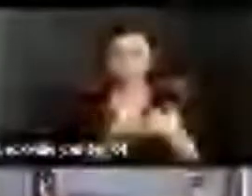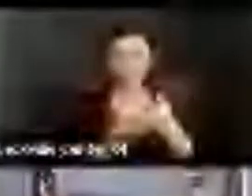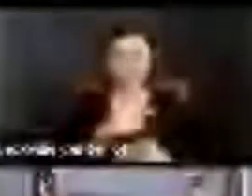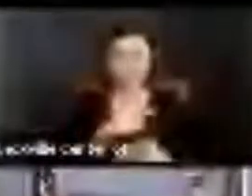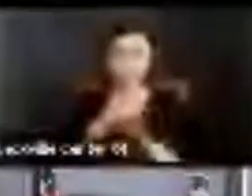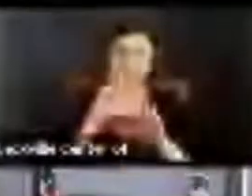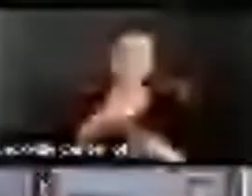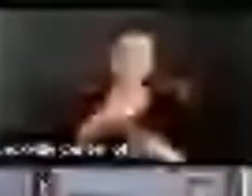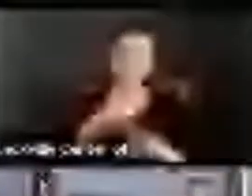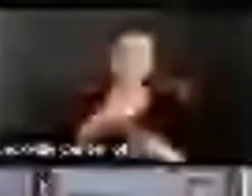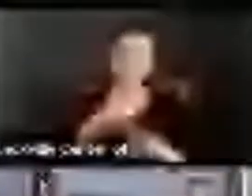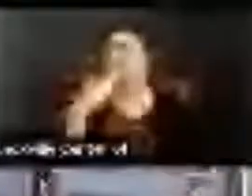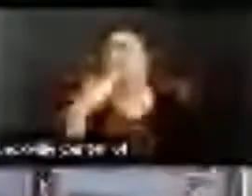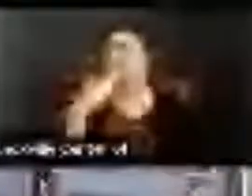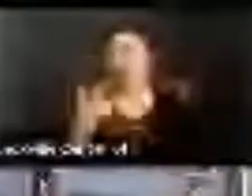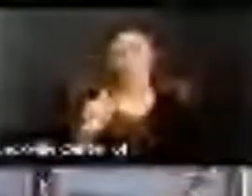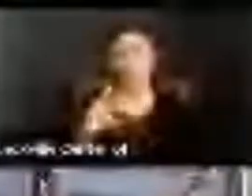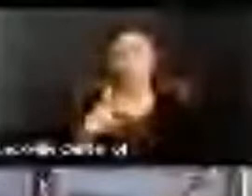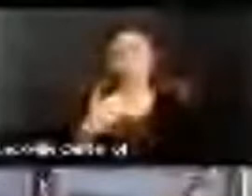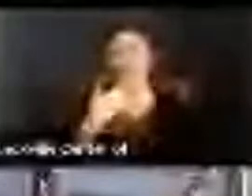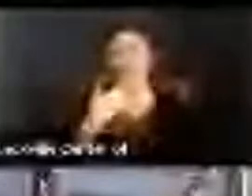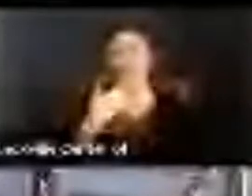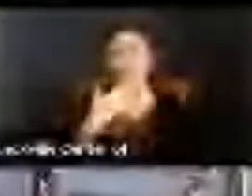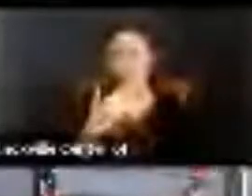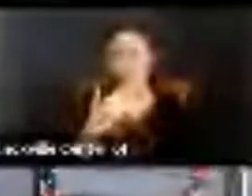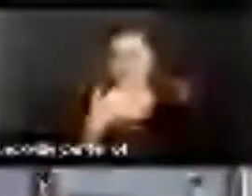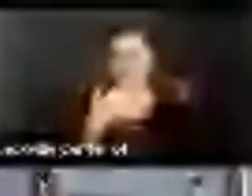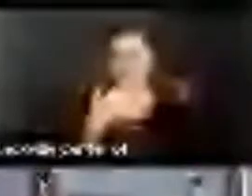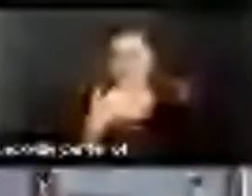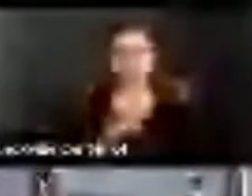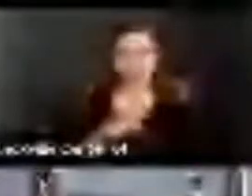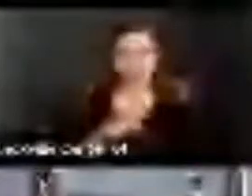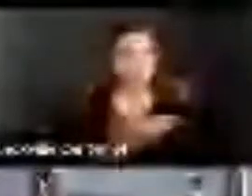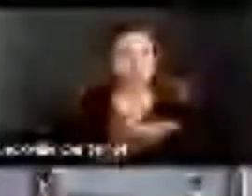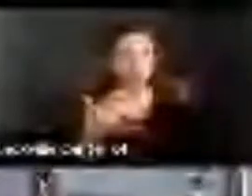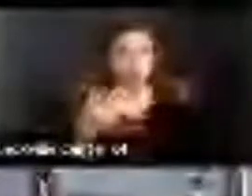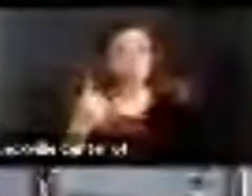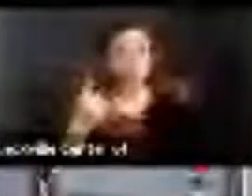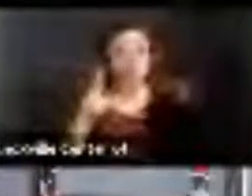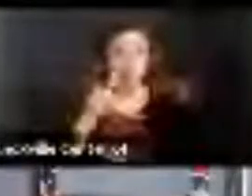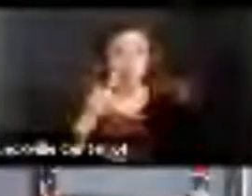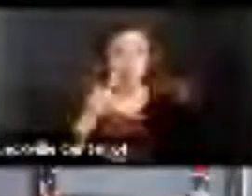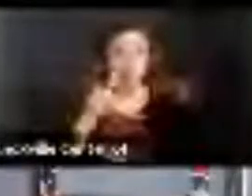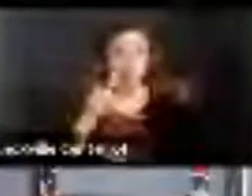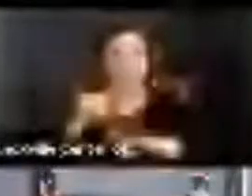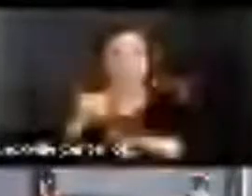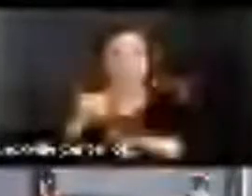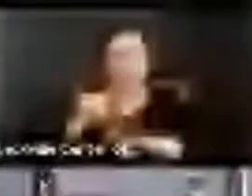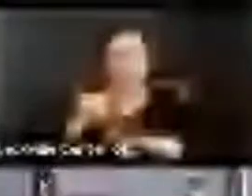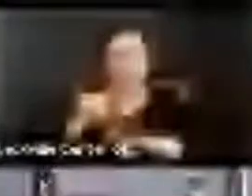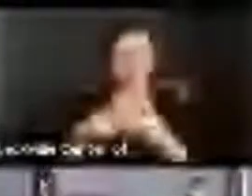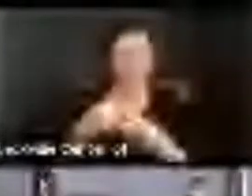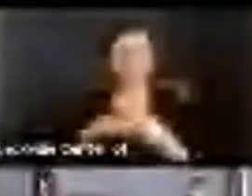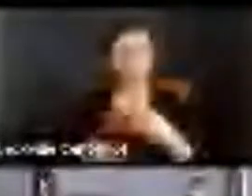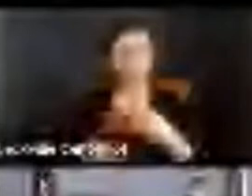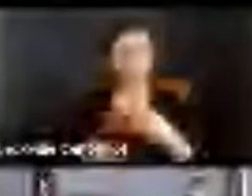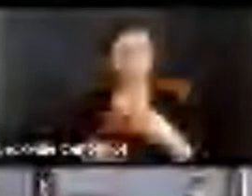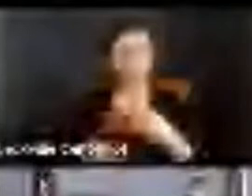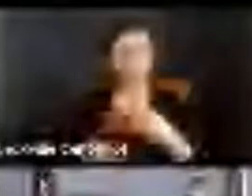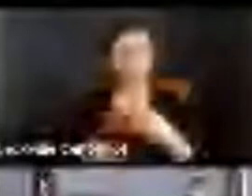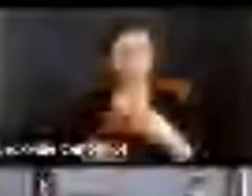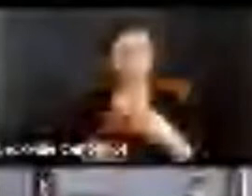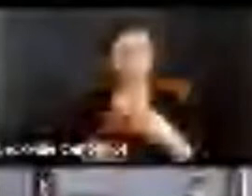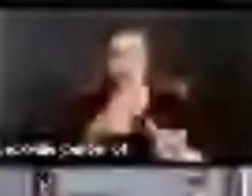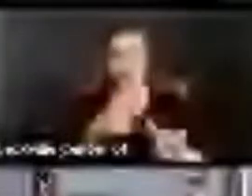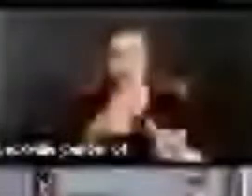Thank you. To the board, any questions, discussion on the report from Dr.